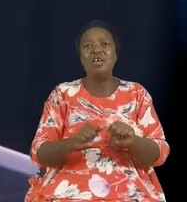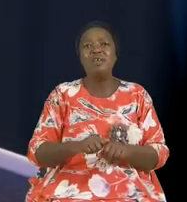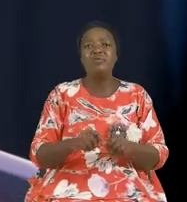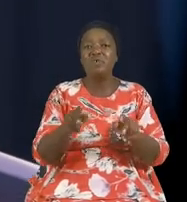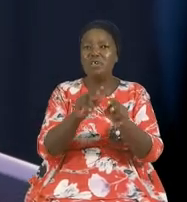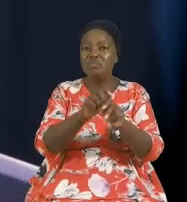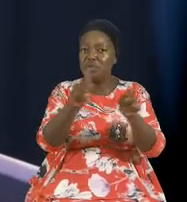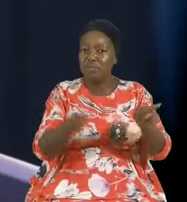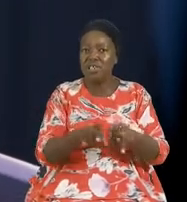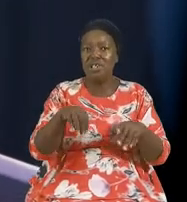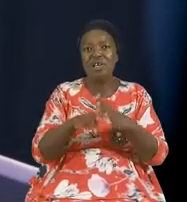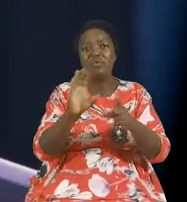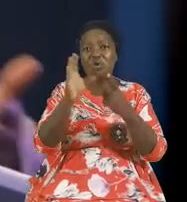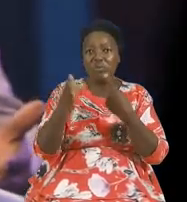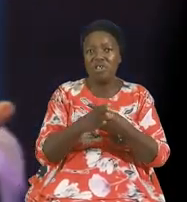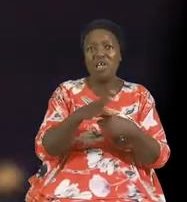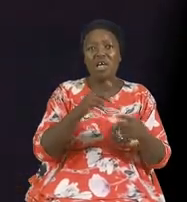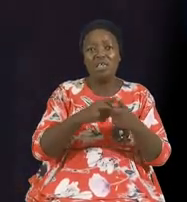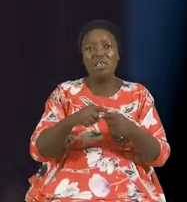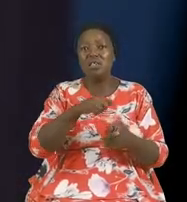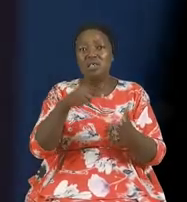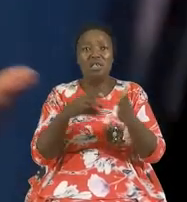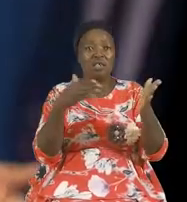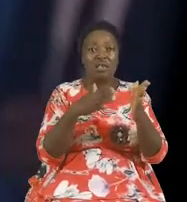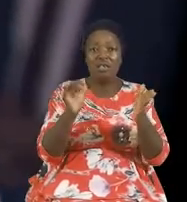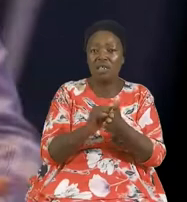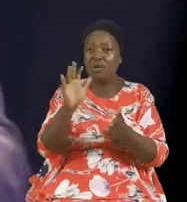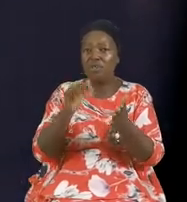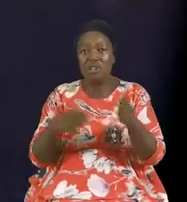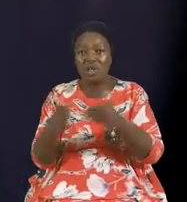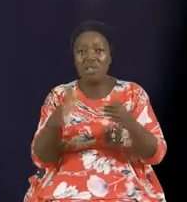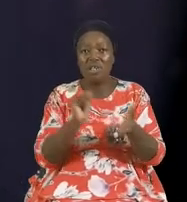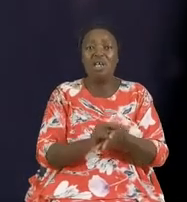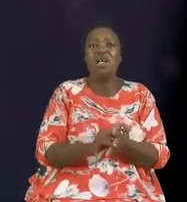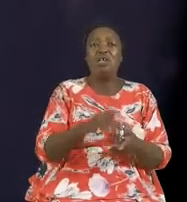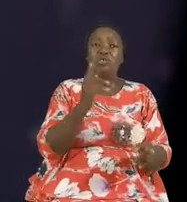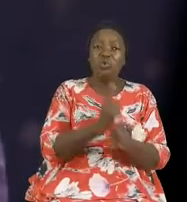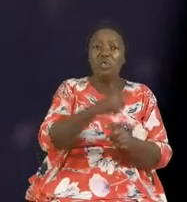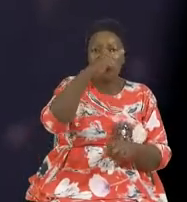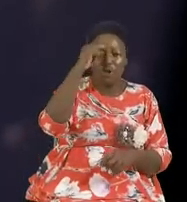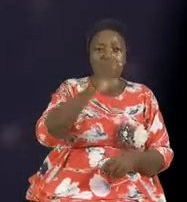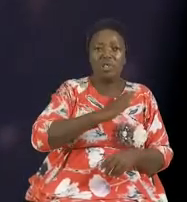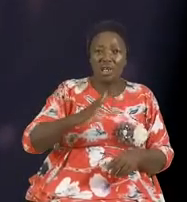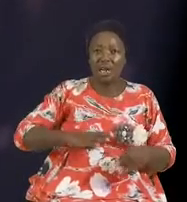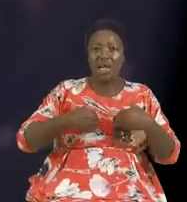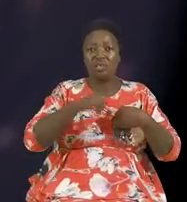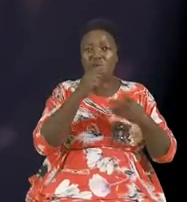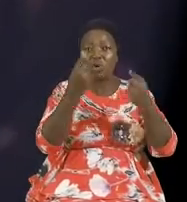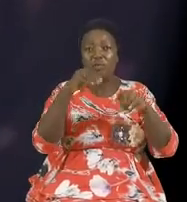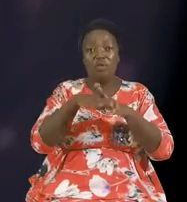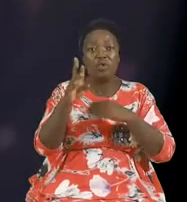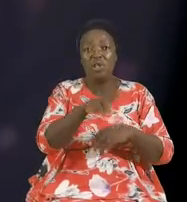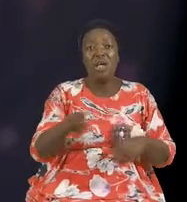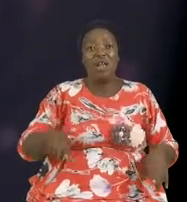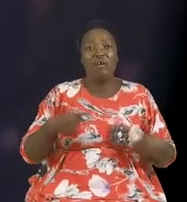there's fighting all the time in every tribe and in every community. This one is against that, that one is against that,